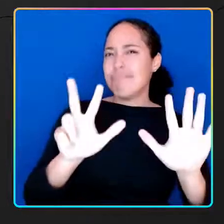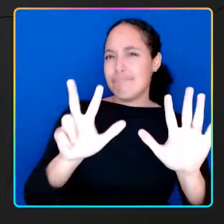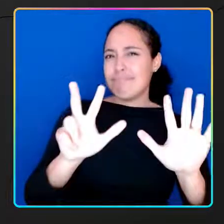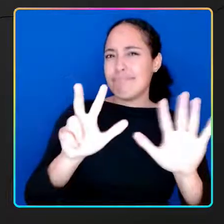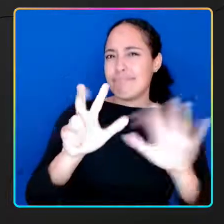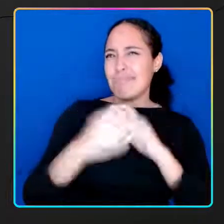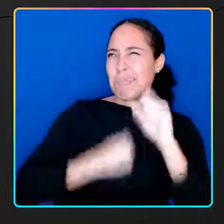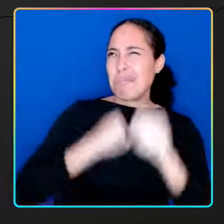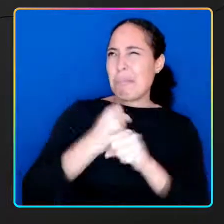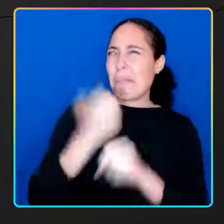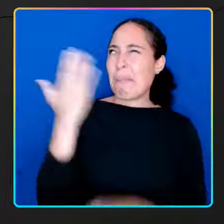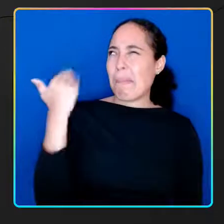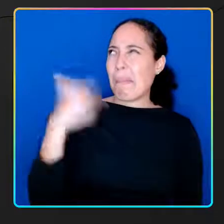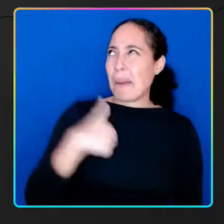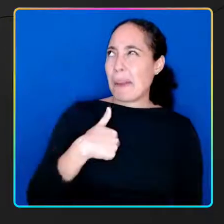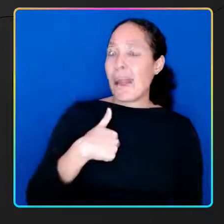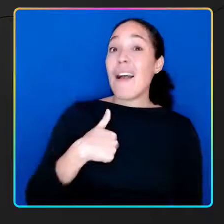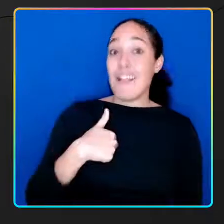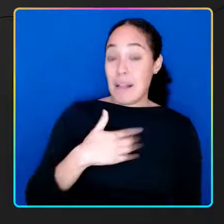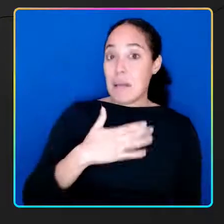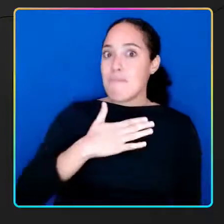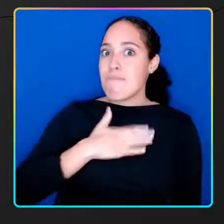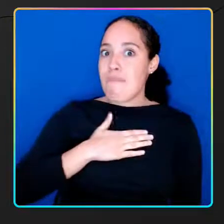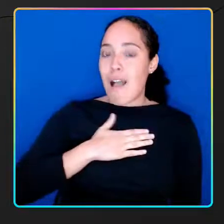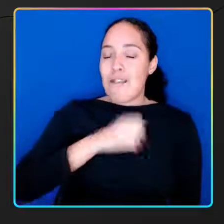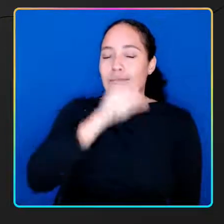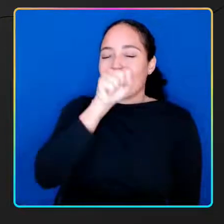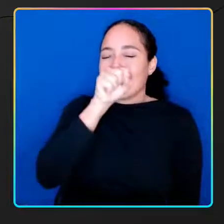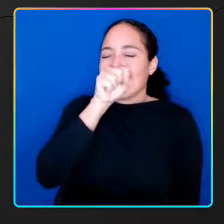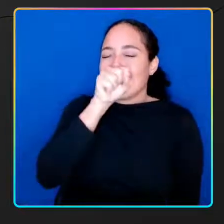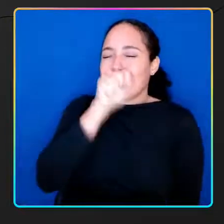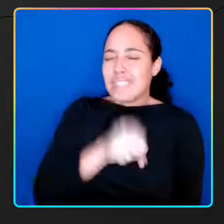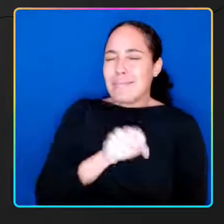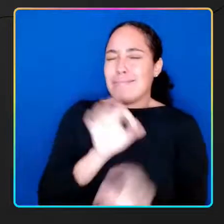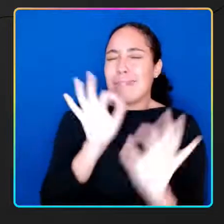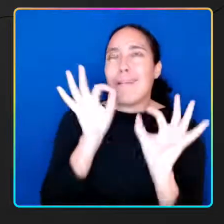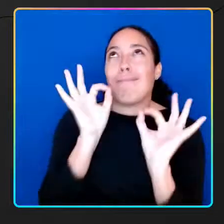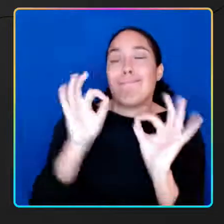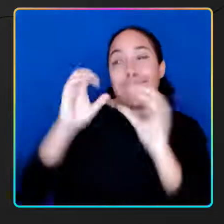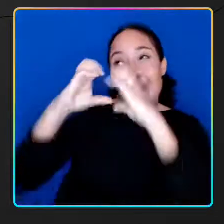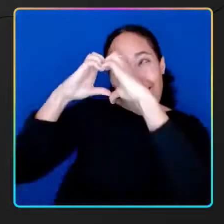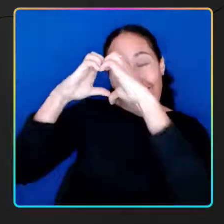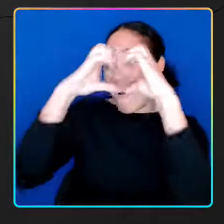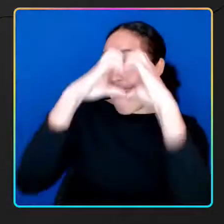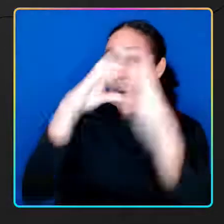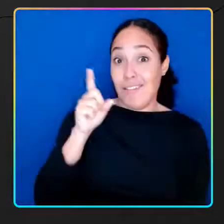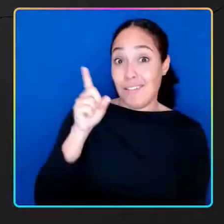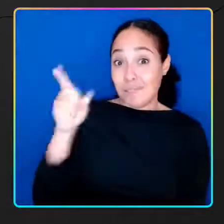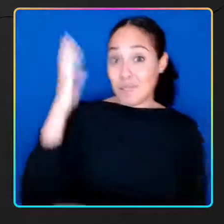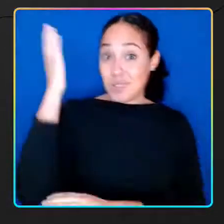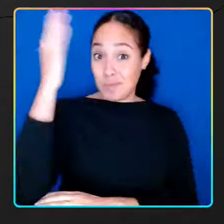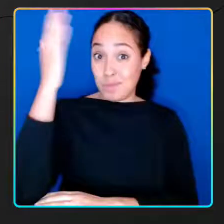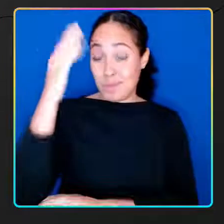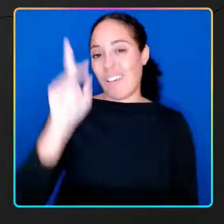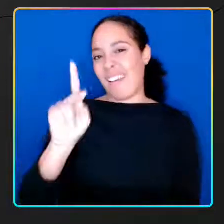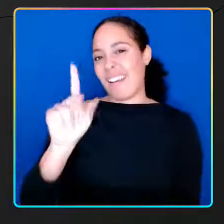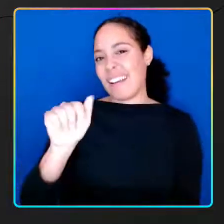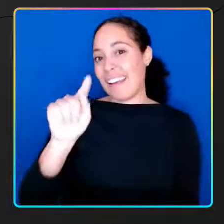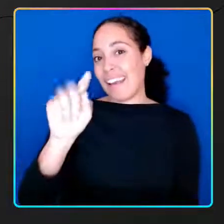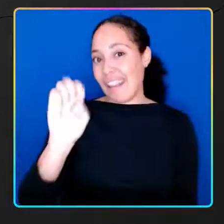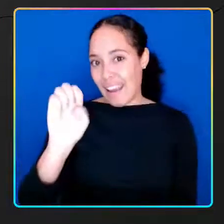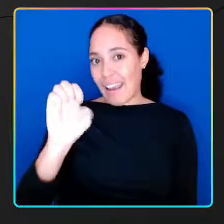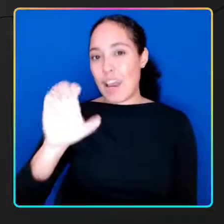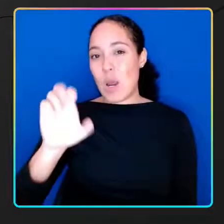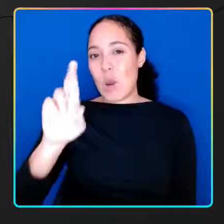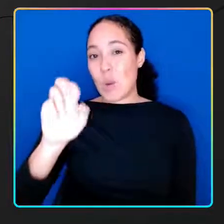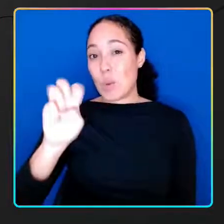this day saw my favourite keynote ever by a researcher named Kate Crawford. I talk to her about everyone. If anyone has seen any